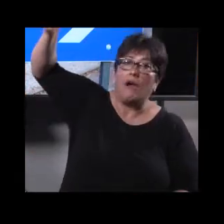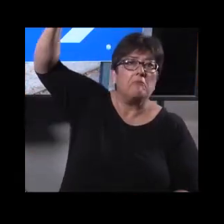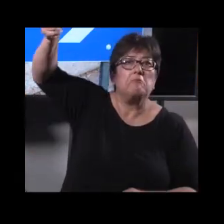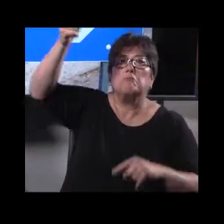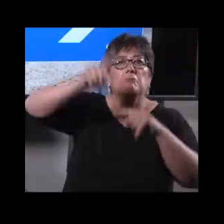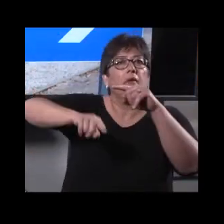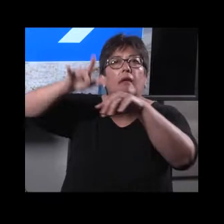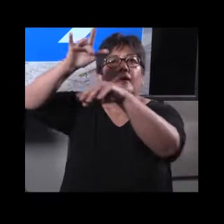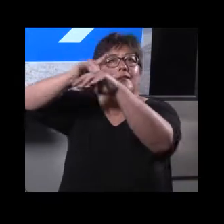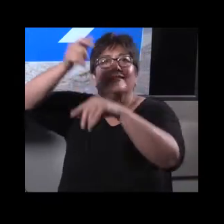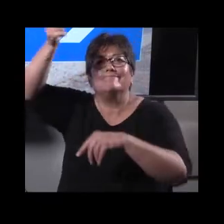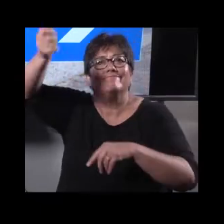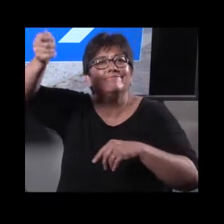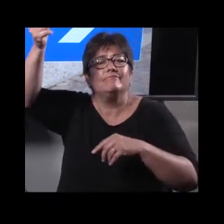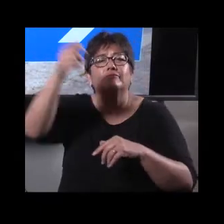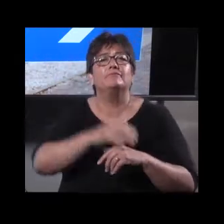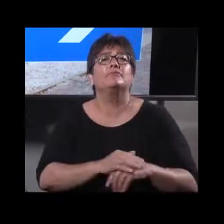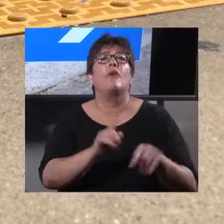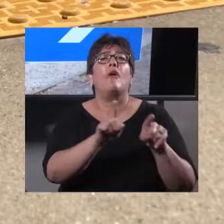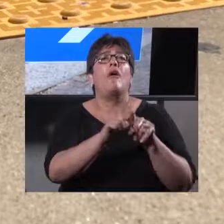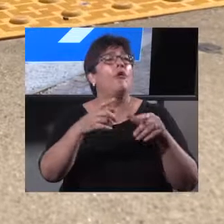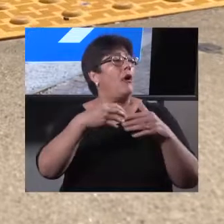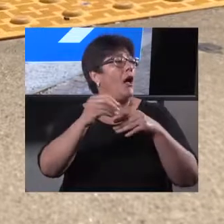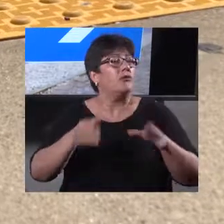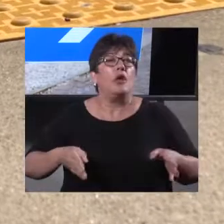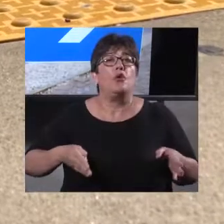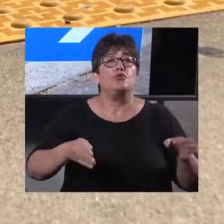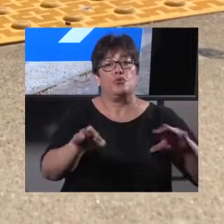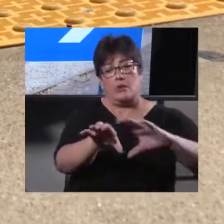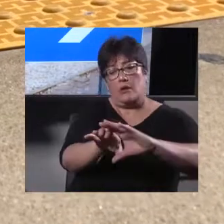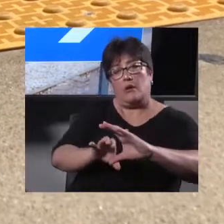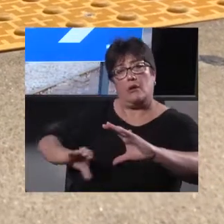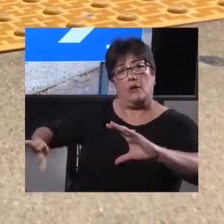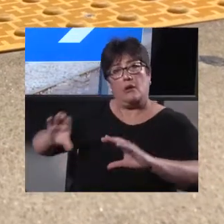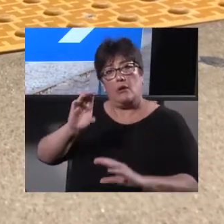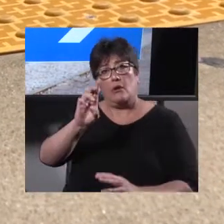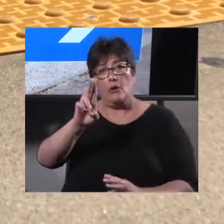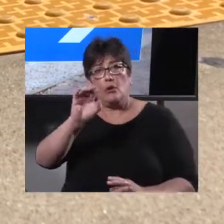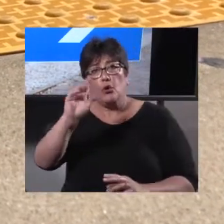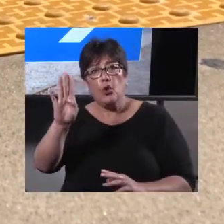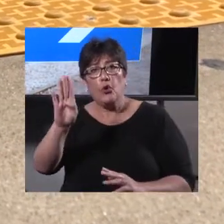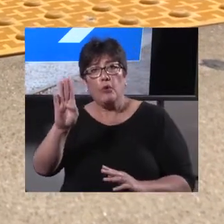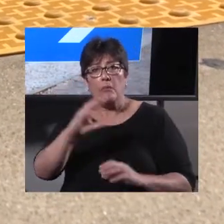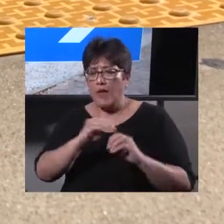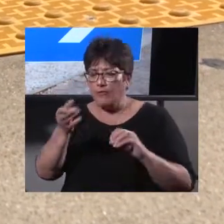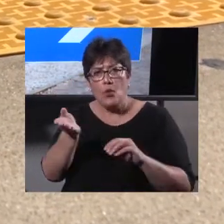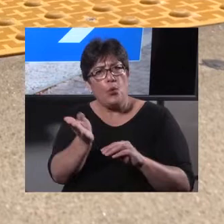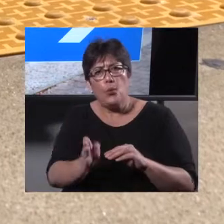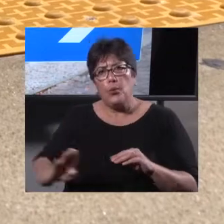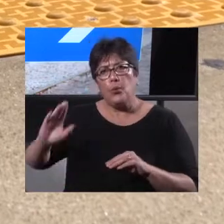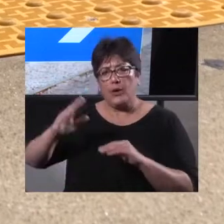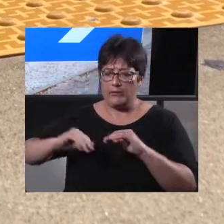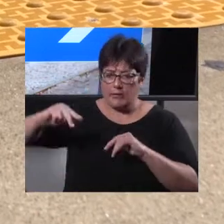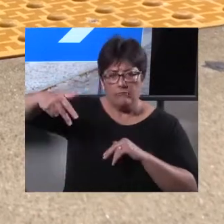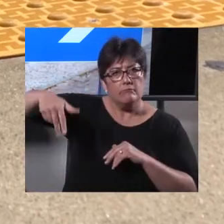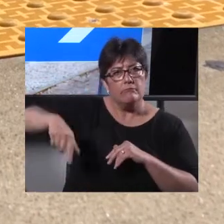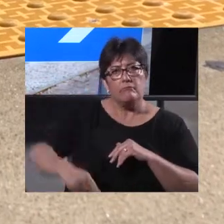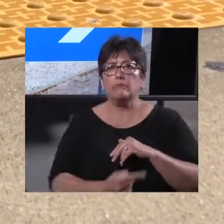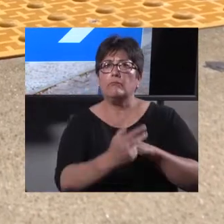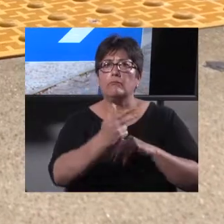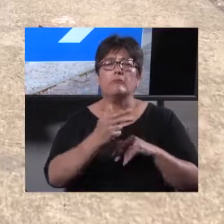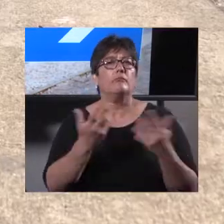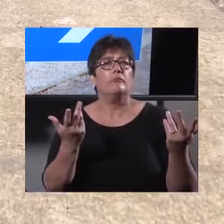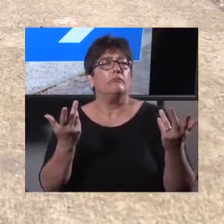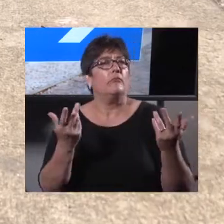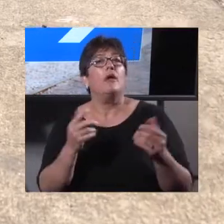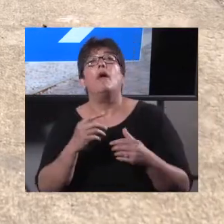Missing curb cuts on routes from parking lots. And sometimes we find things like a curb cut on one